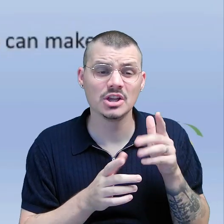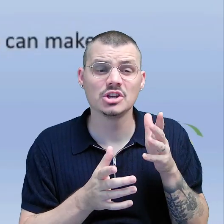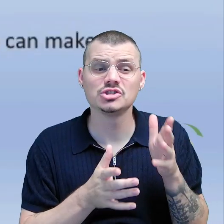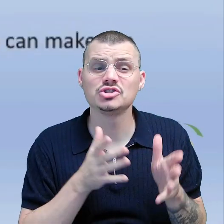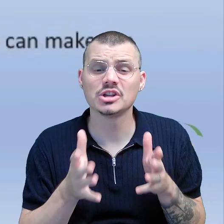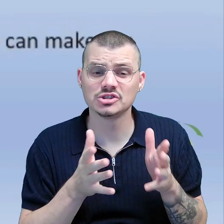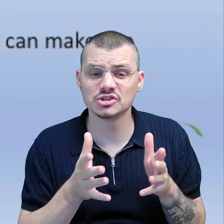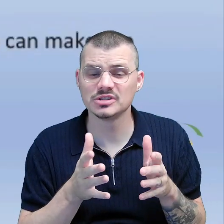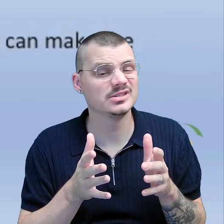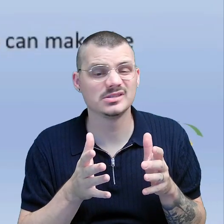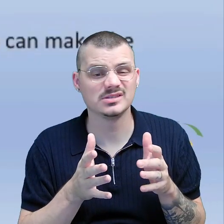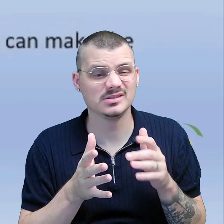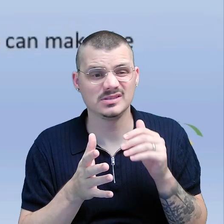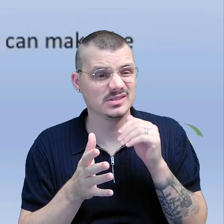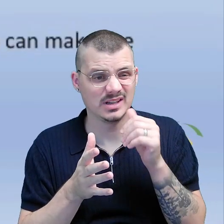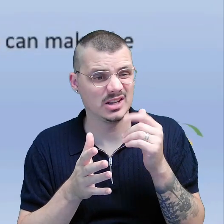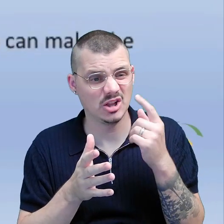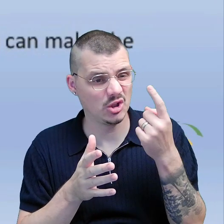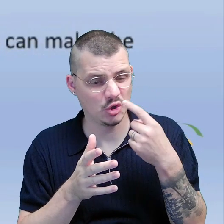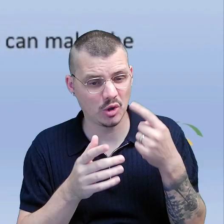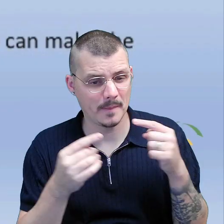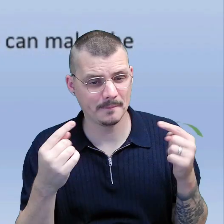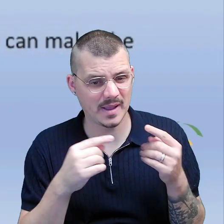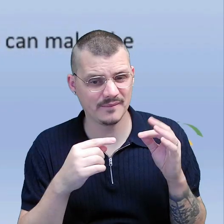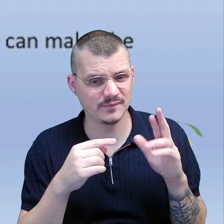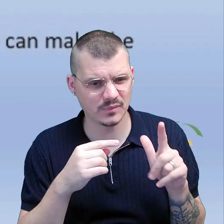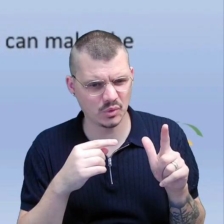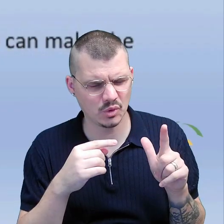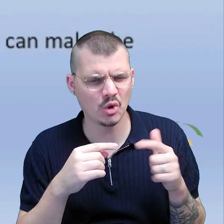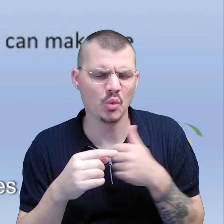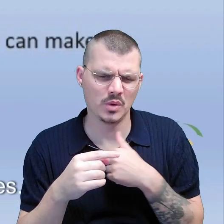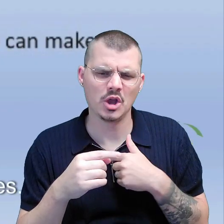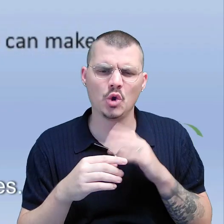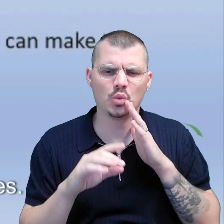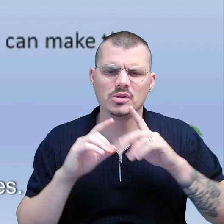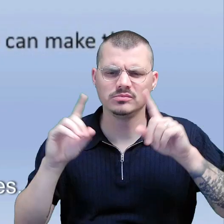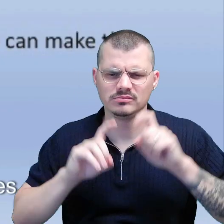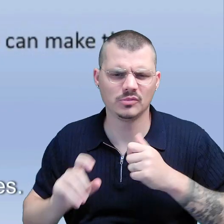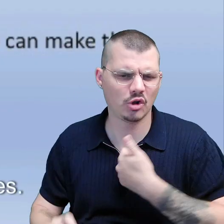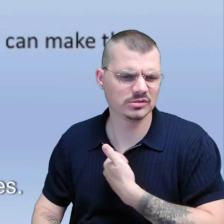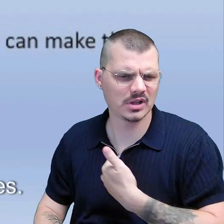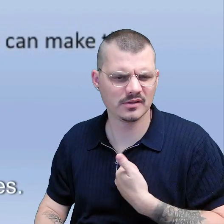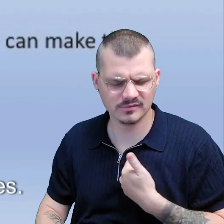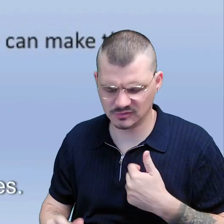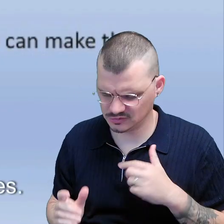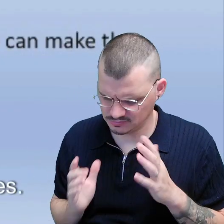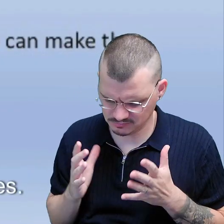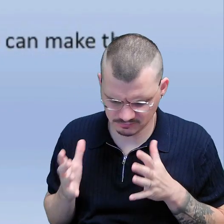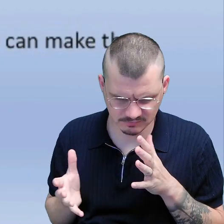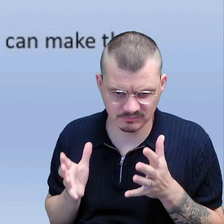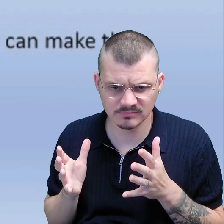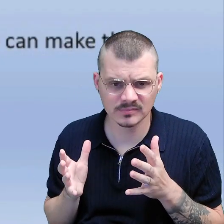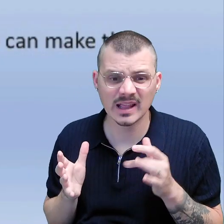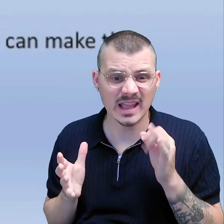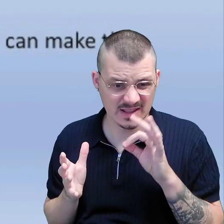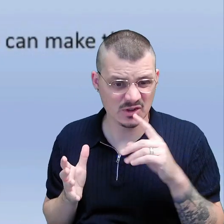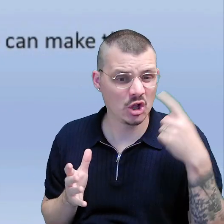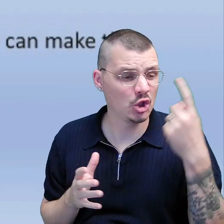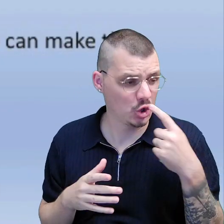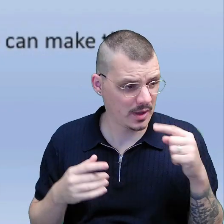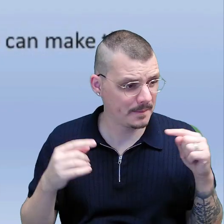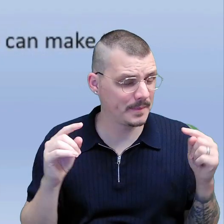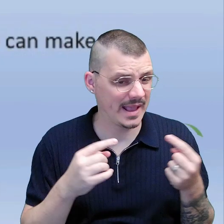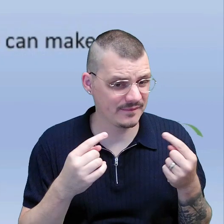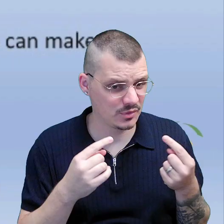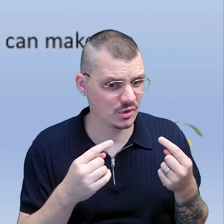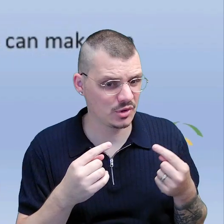If a gesture didn't look too painful, we on the team would try it out ourselves. If it